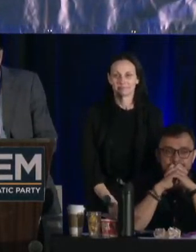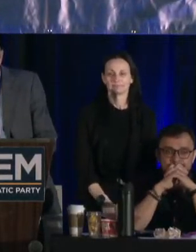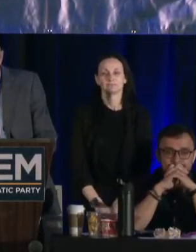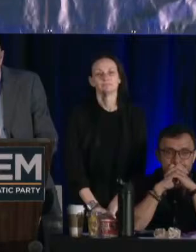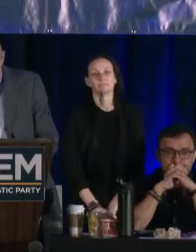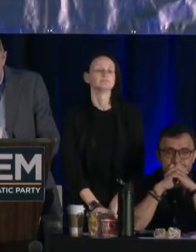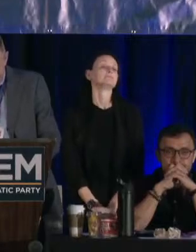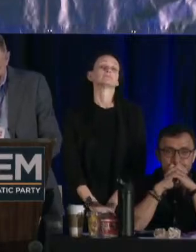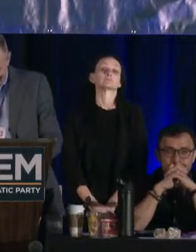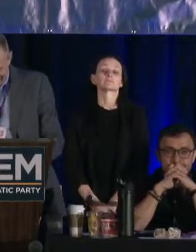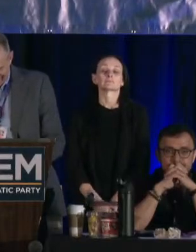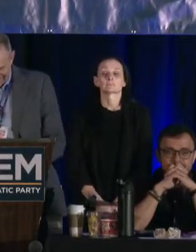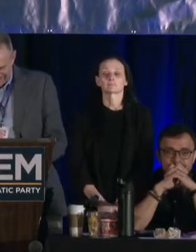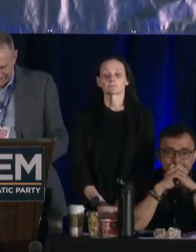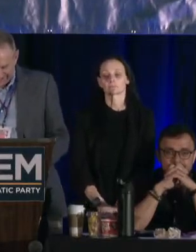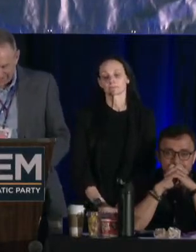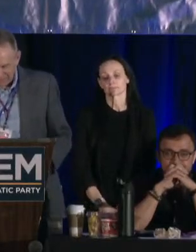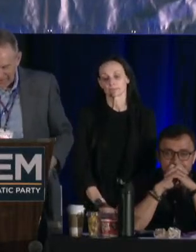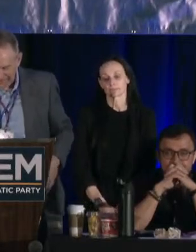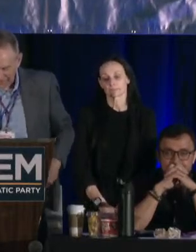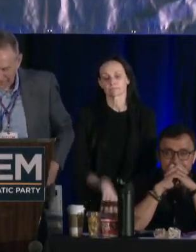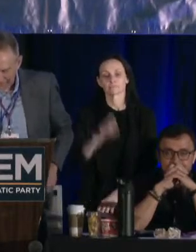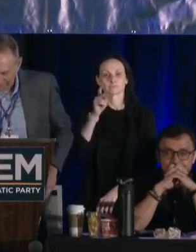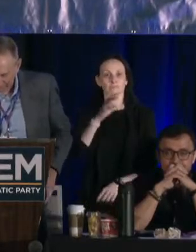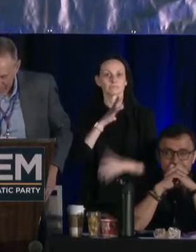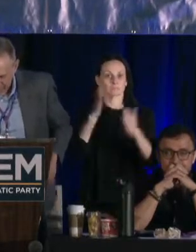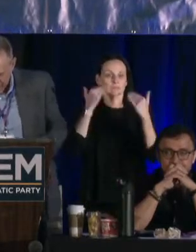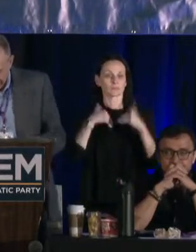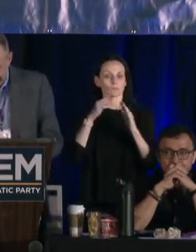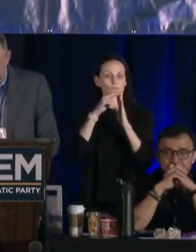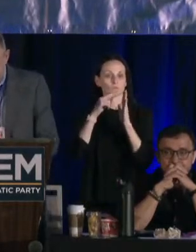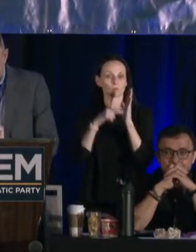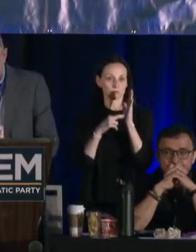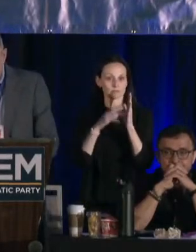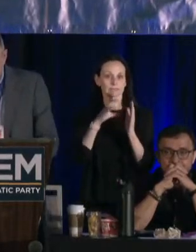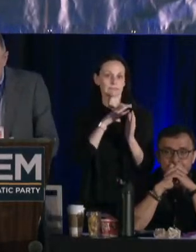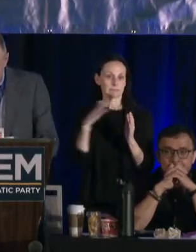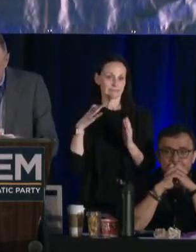So, all right, so let's move on to the Rules Committee report.